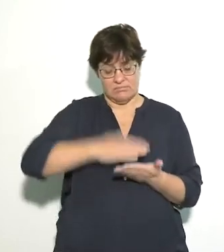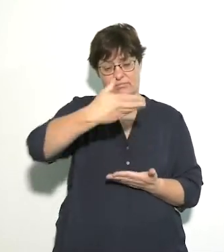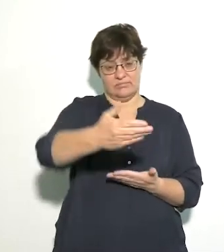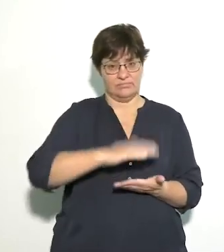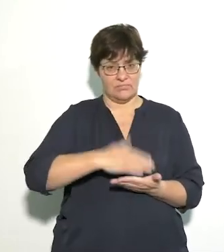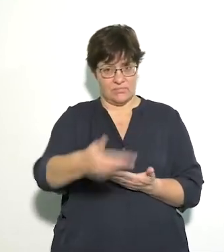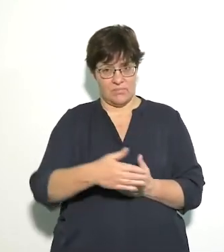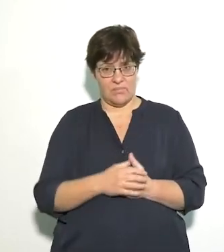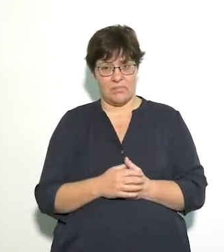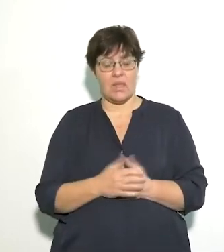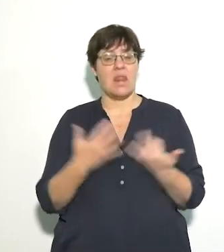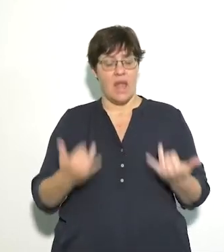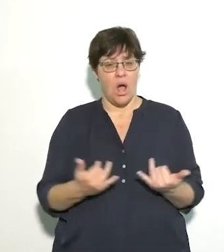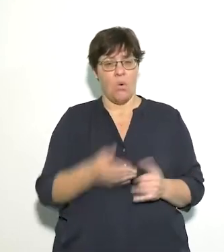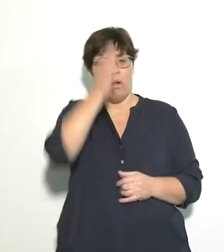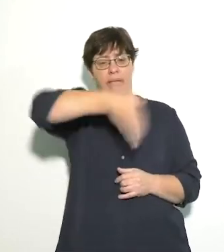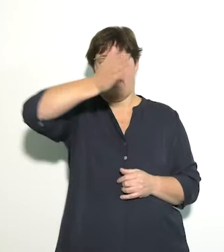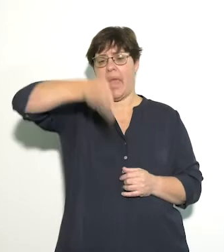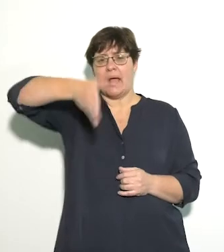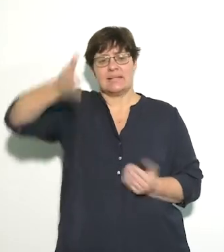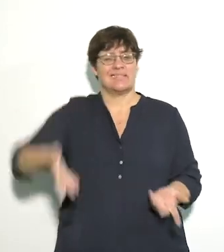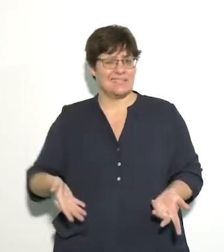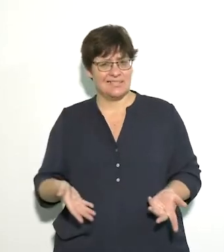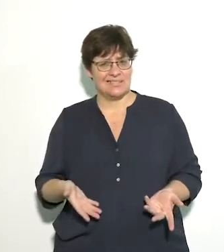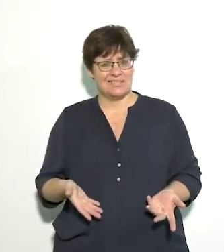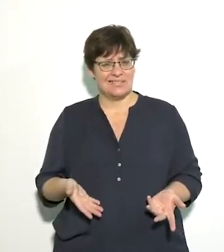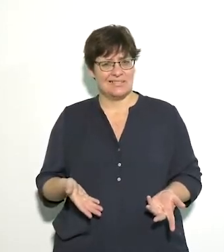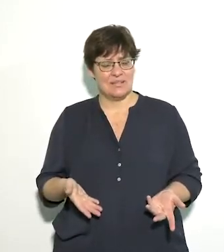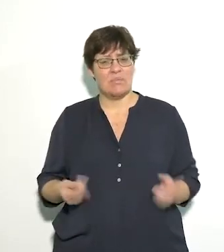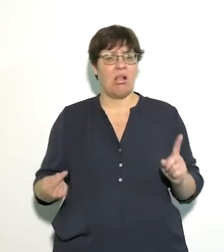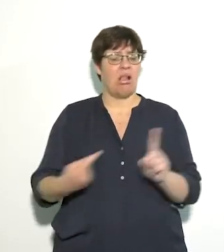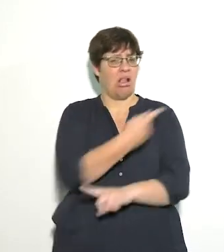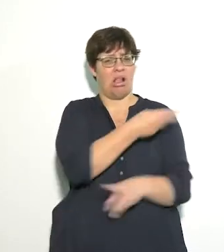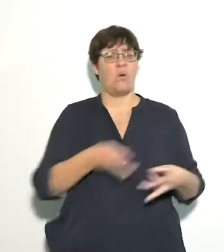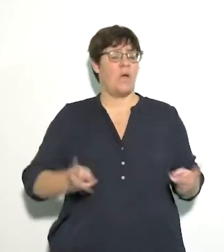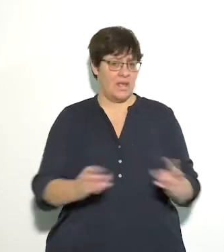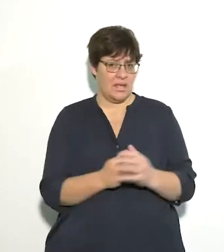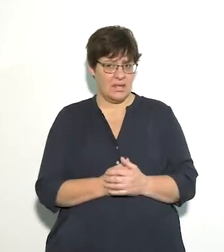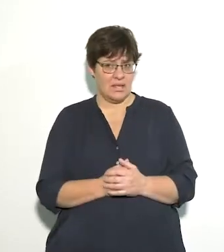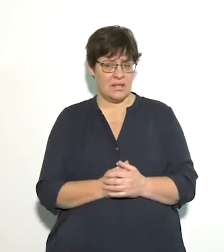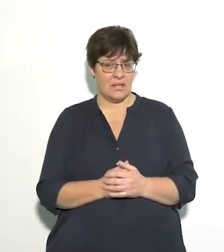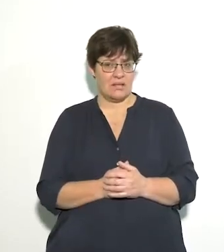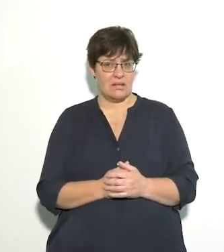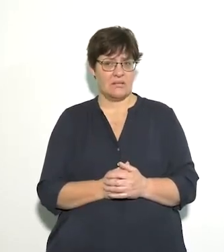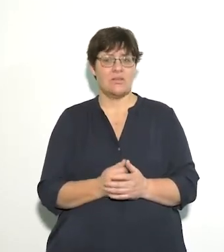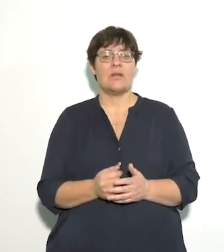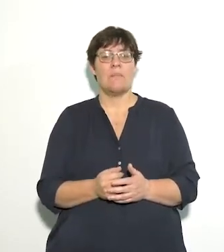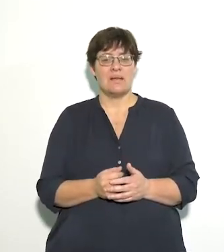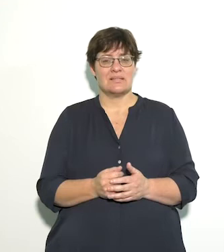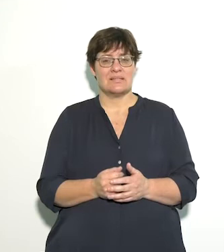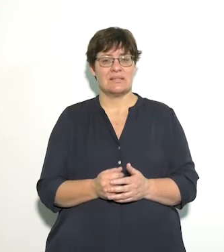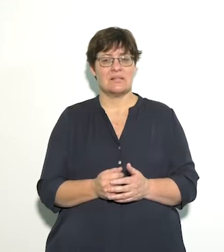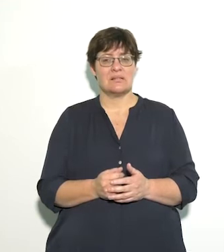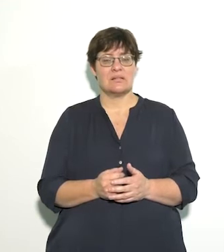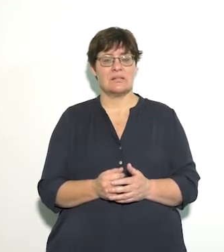so you can see the lines are not aligned, or they go in an oppositional manner. So you have